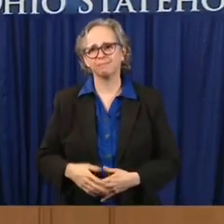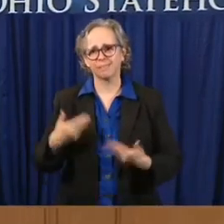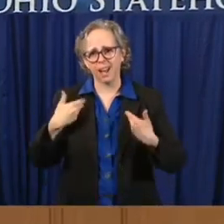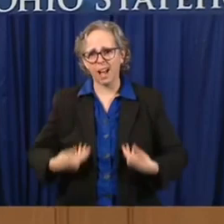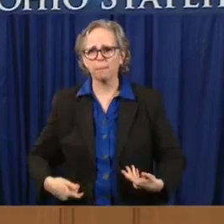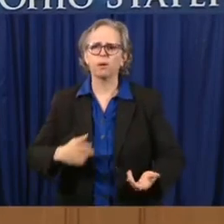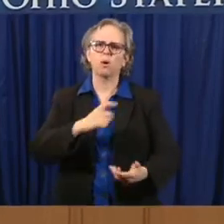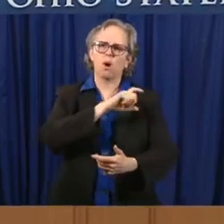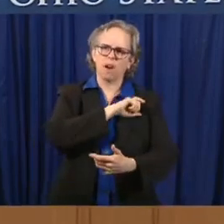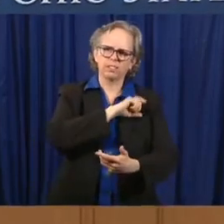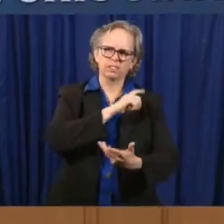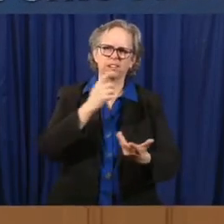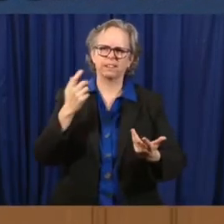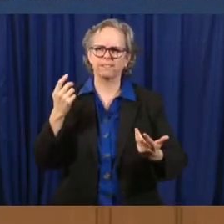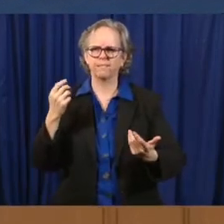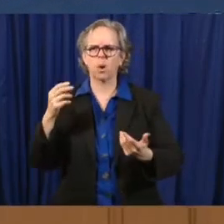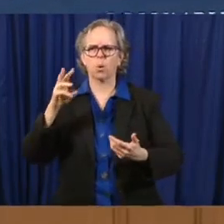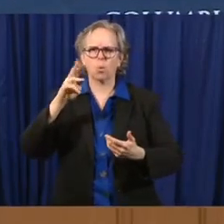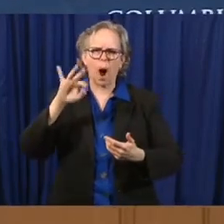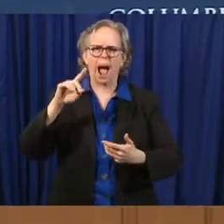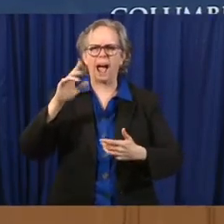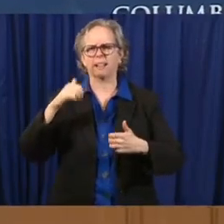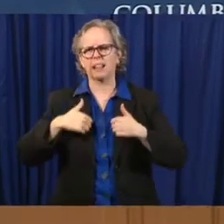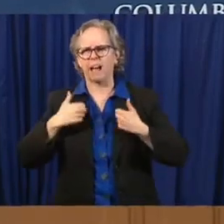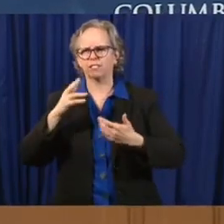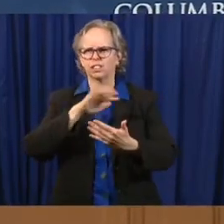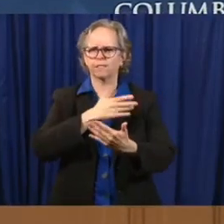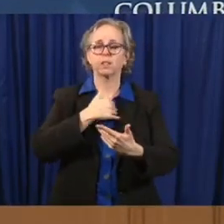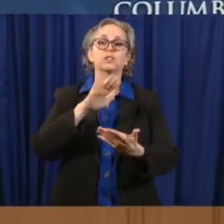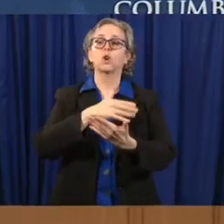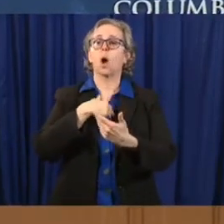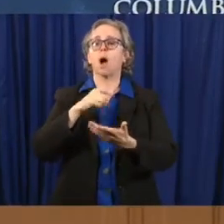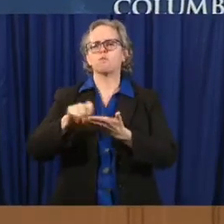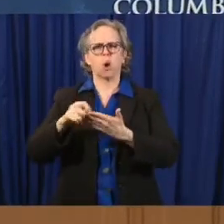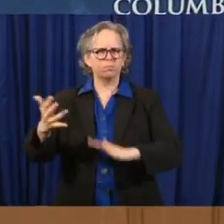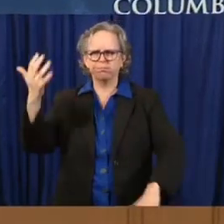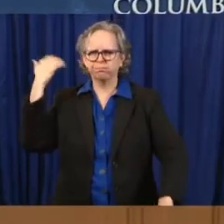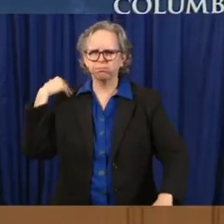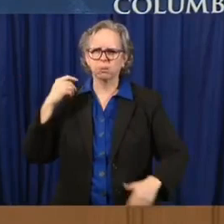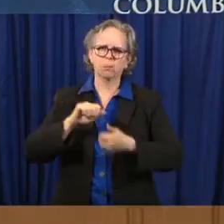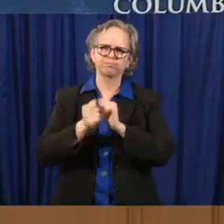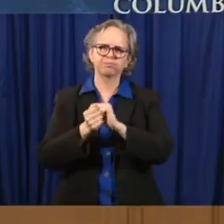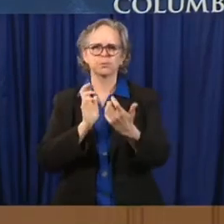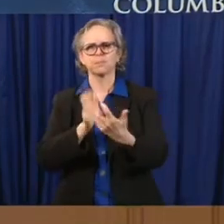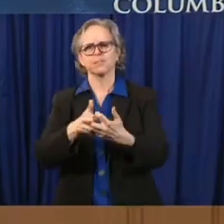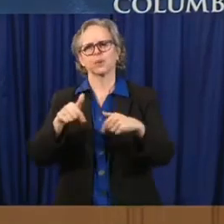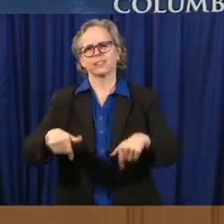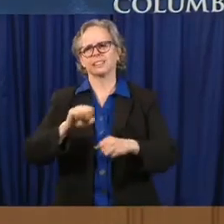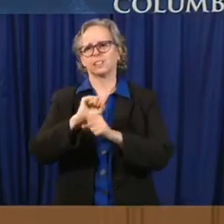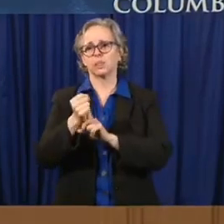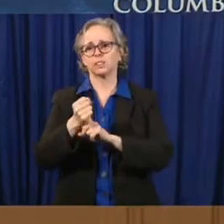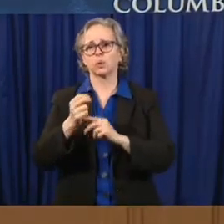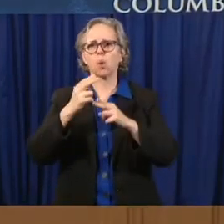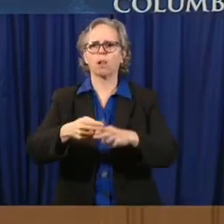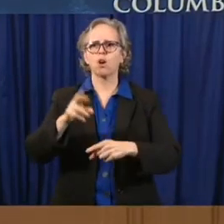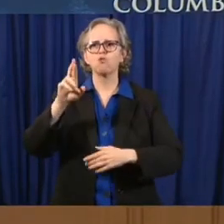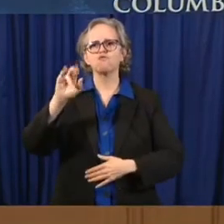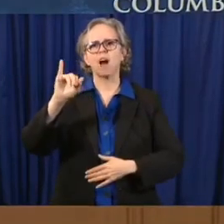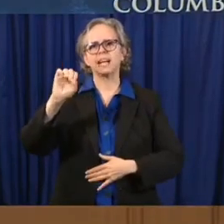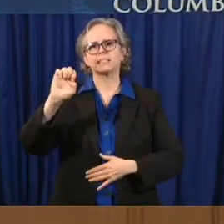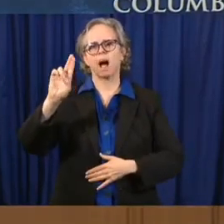Noble counties. And so we want to thank him for his creativity, and let's take a look. And listen. Hi, I'm